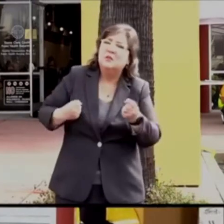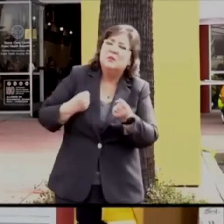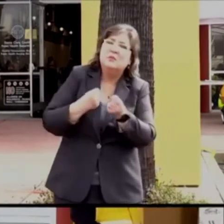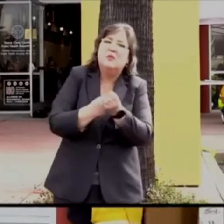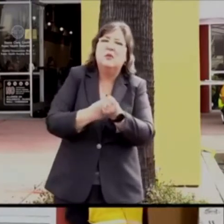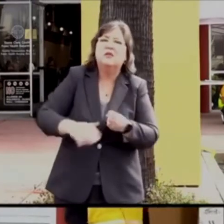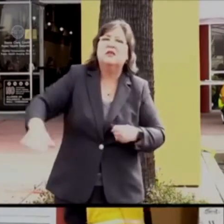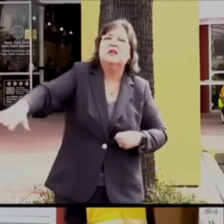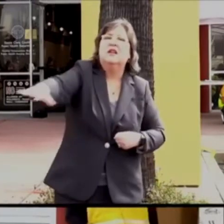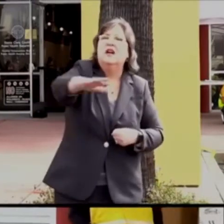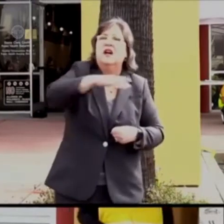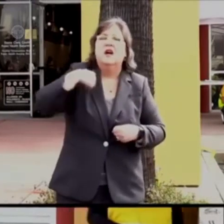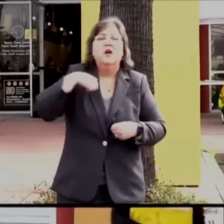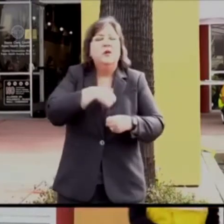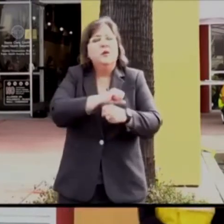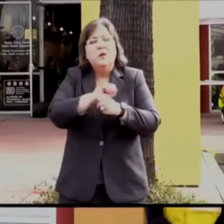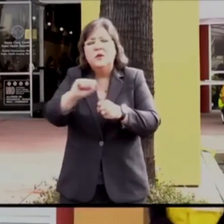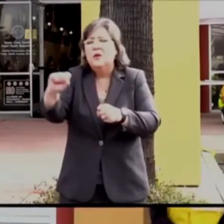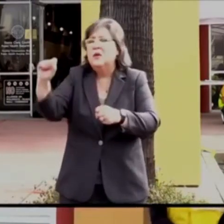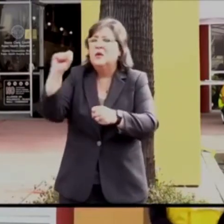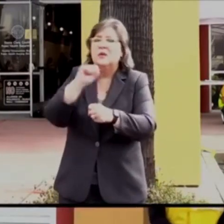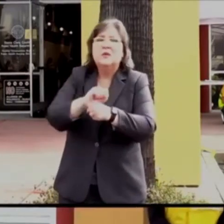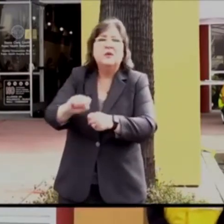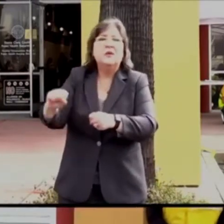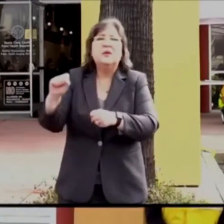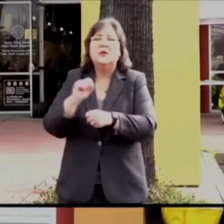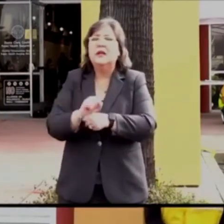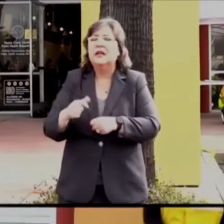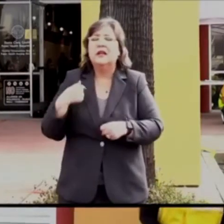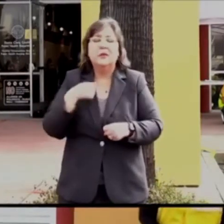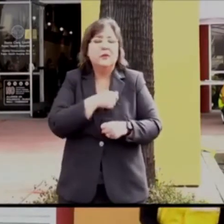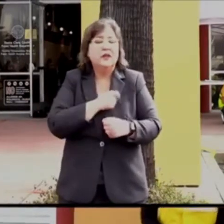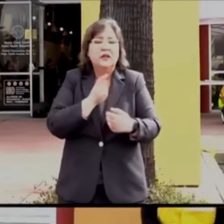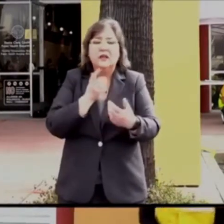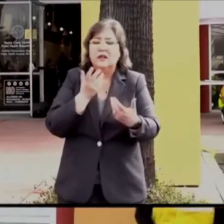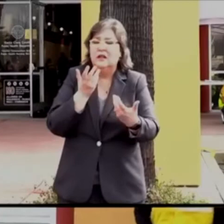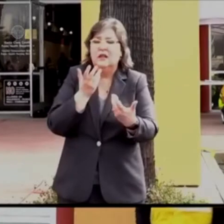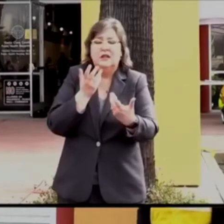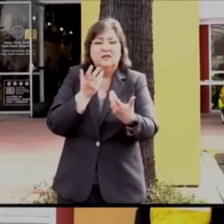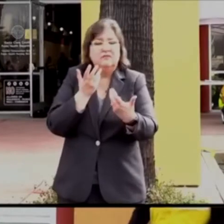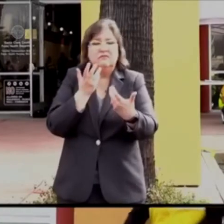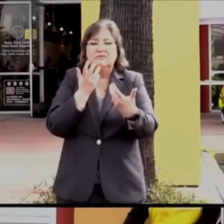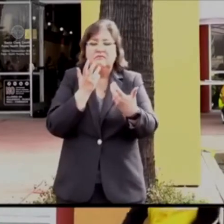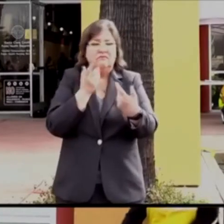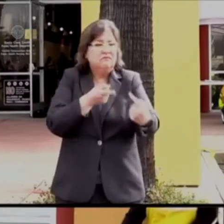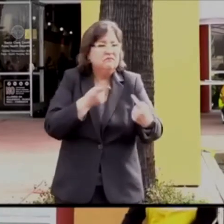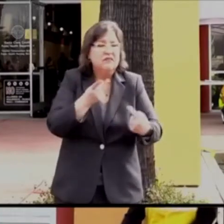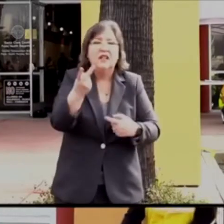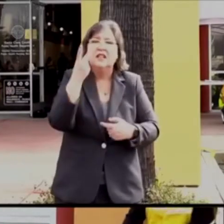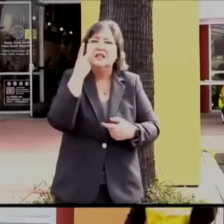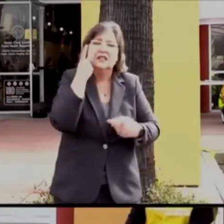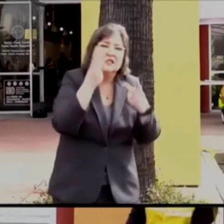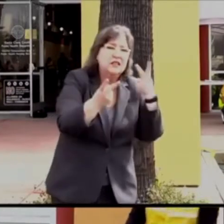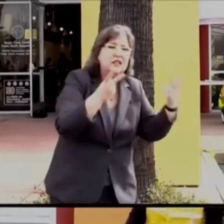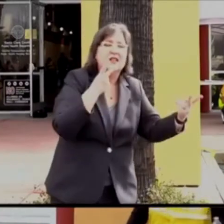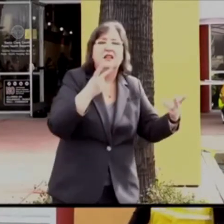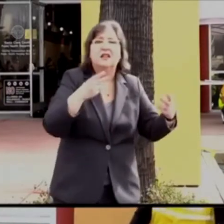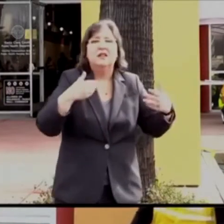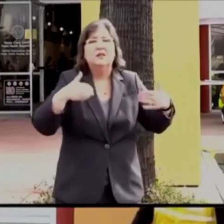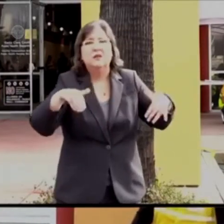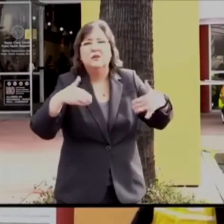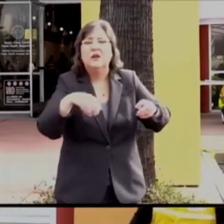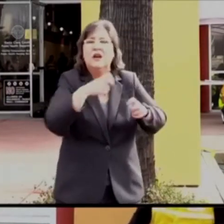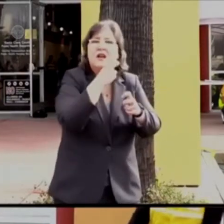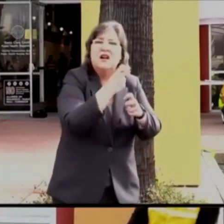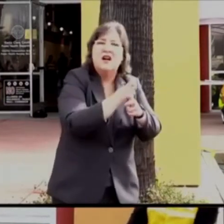pains and ailments of our community. And while there is still many left to